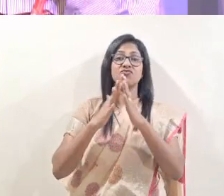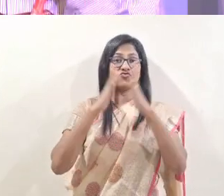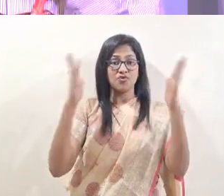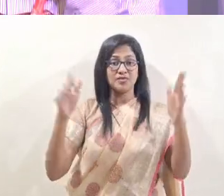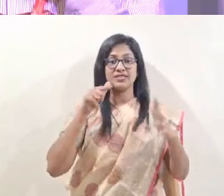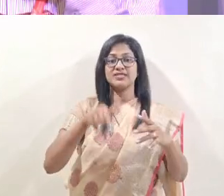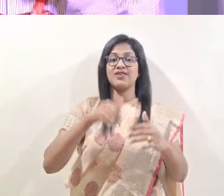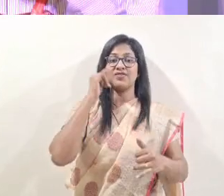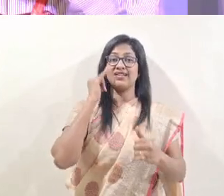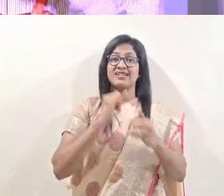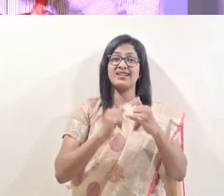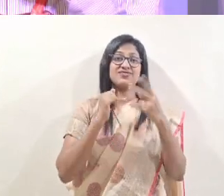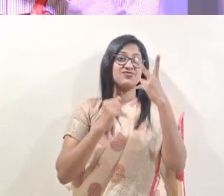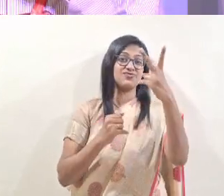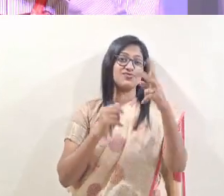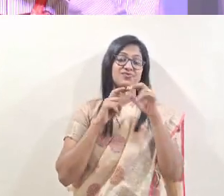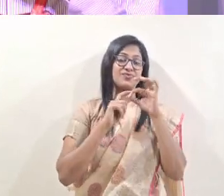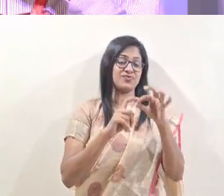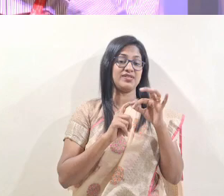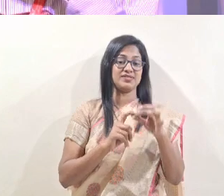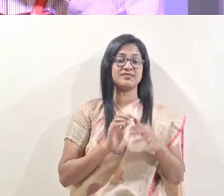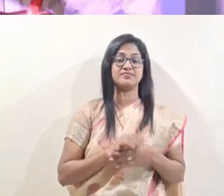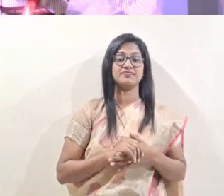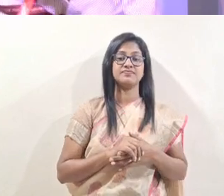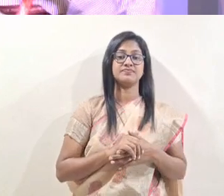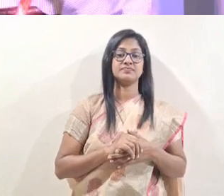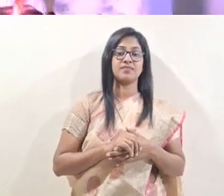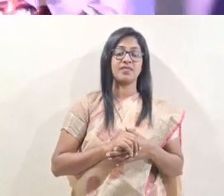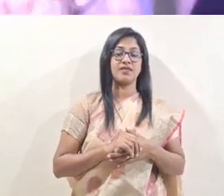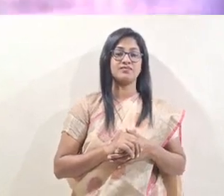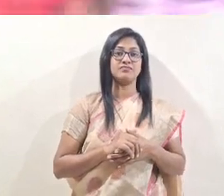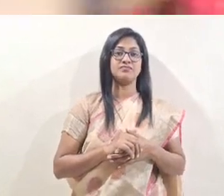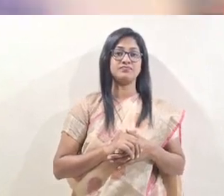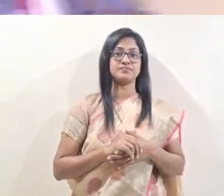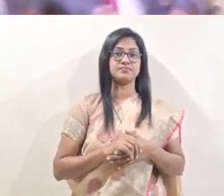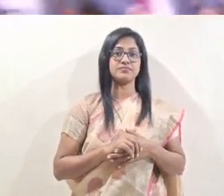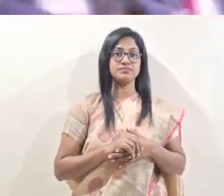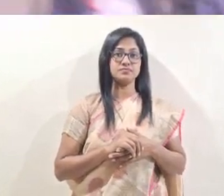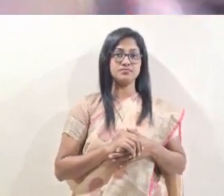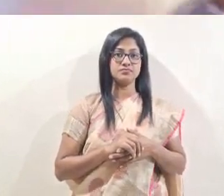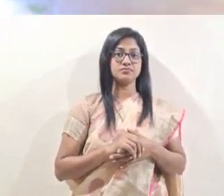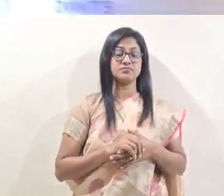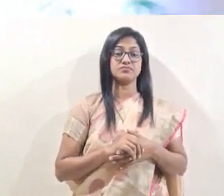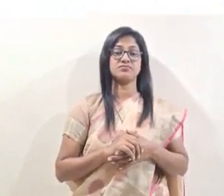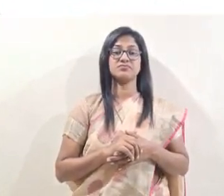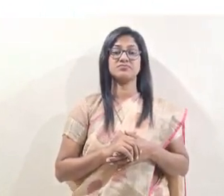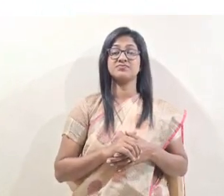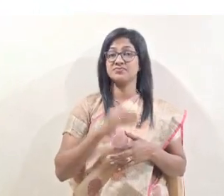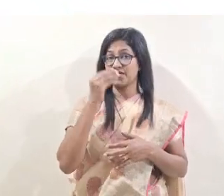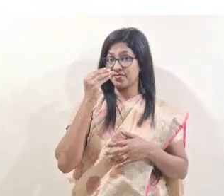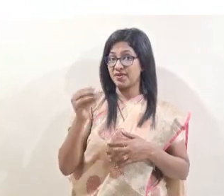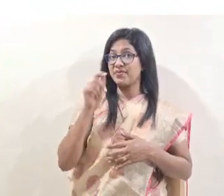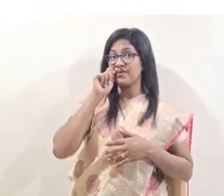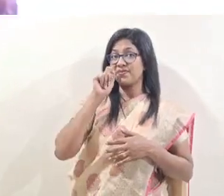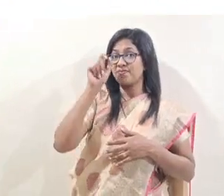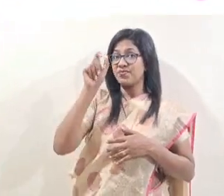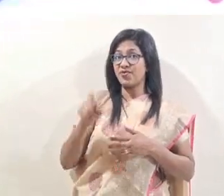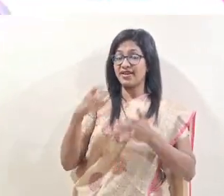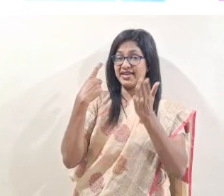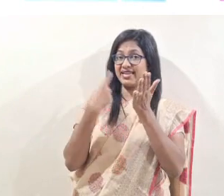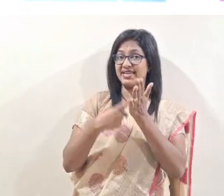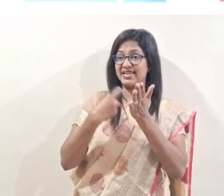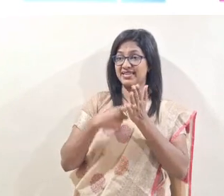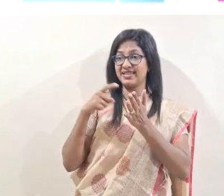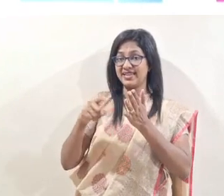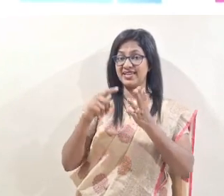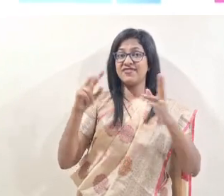I come to the last two questions. The maybe I'll request Mr. Reddy first regarding the